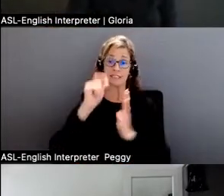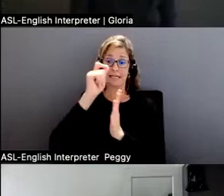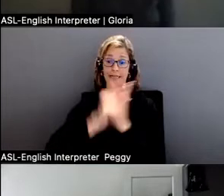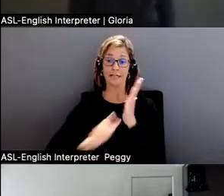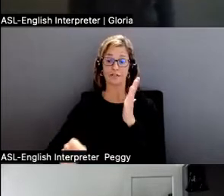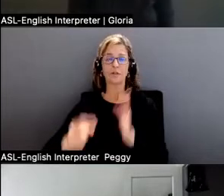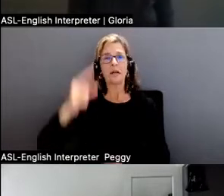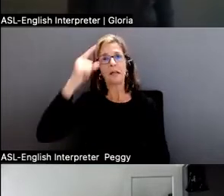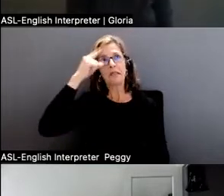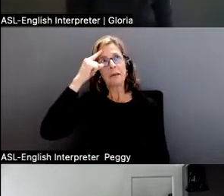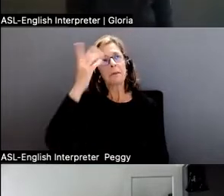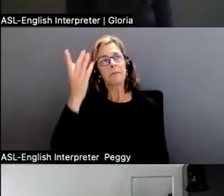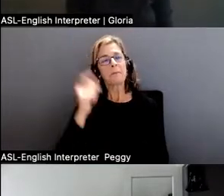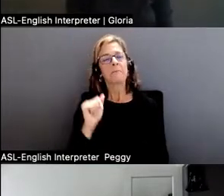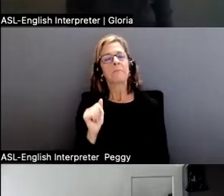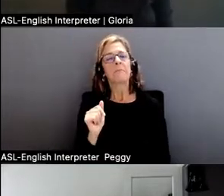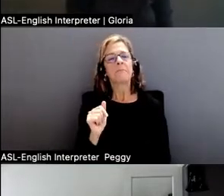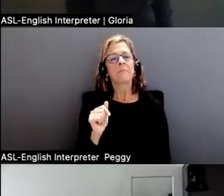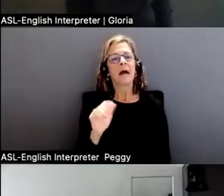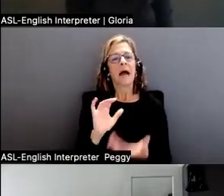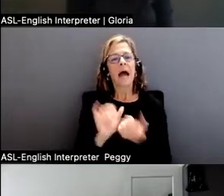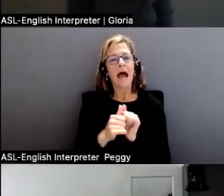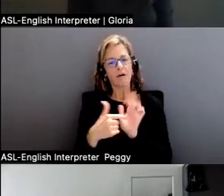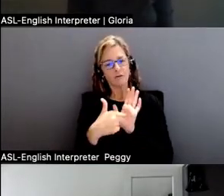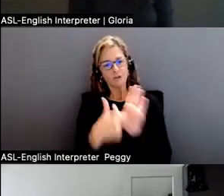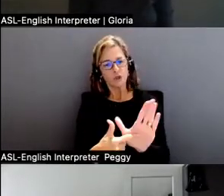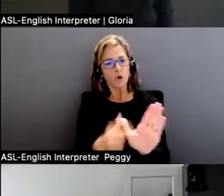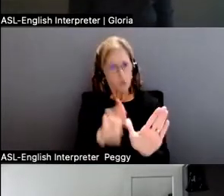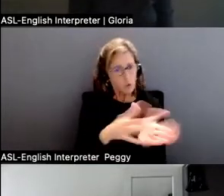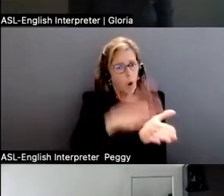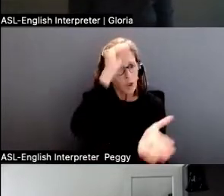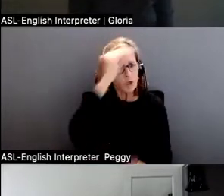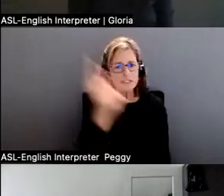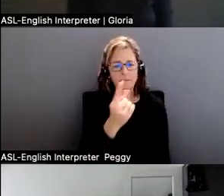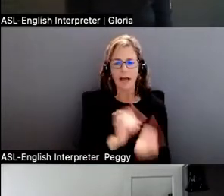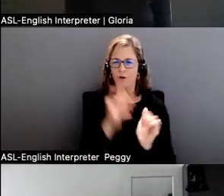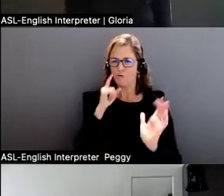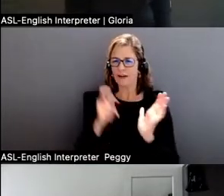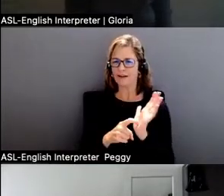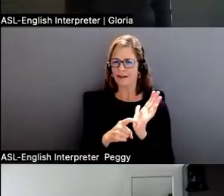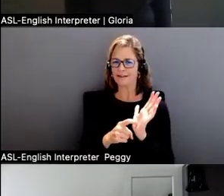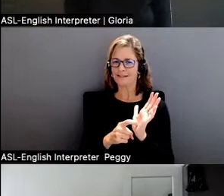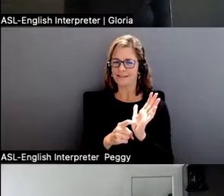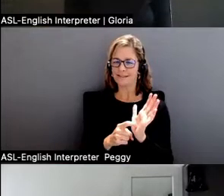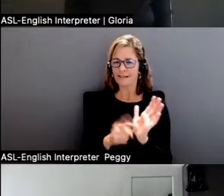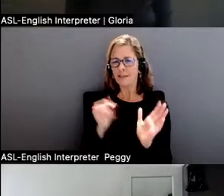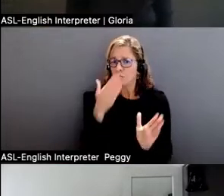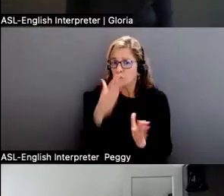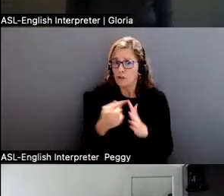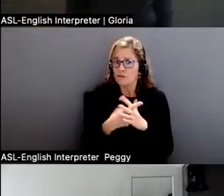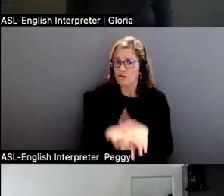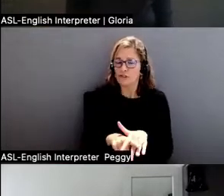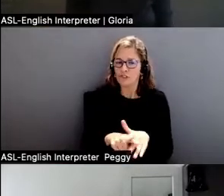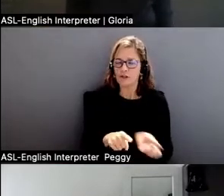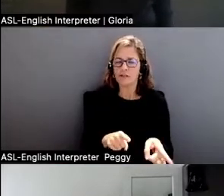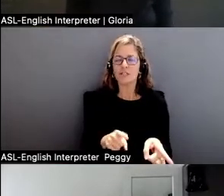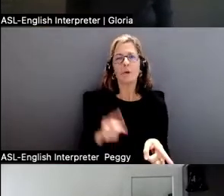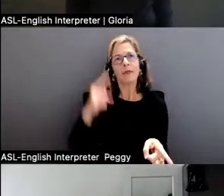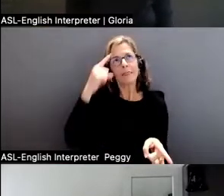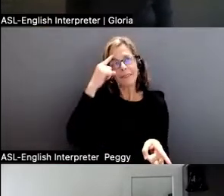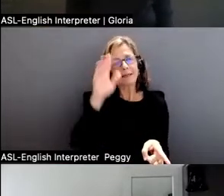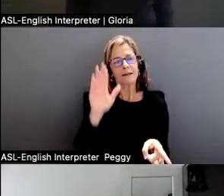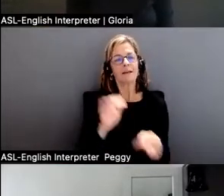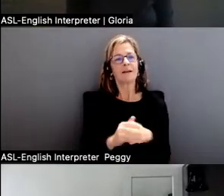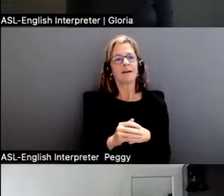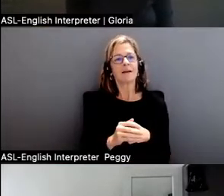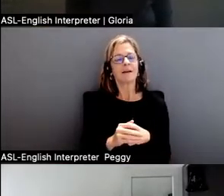integrate a system to recognize learning accomplishments, sort of the easiest starting spot. Consider how